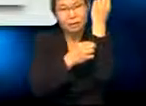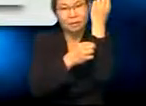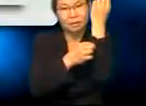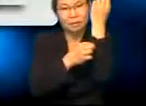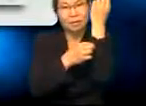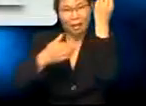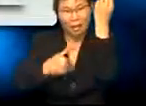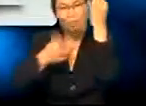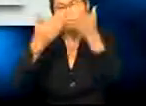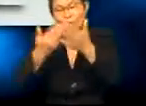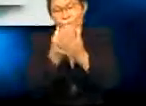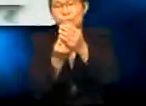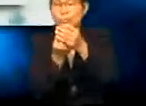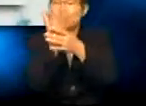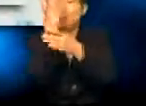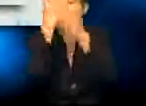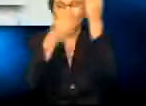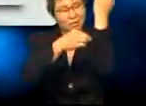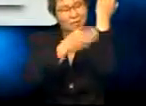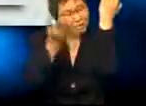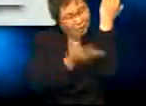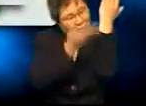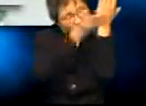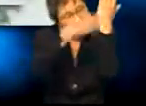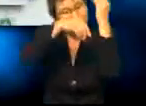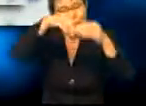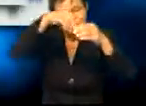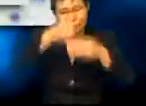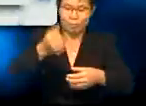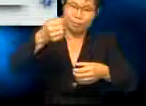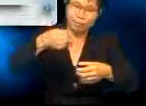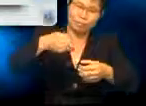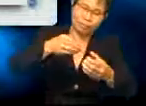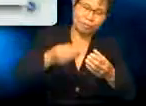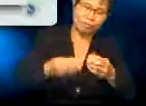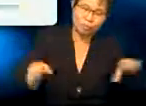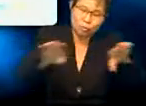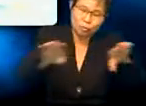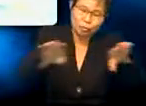stem containing the bud is cut and then buried in the soil.